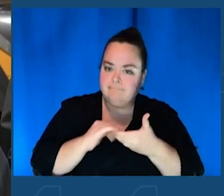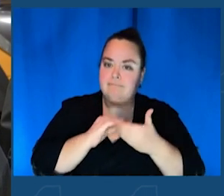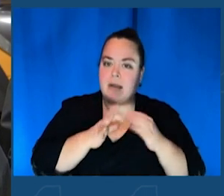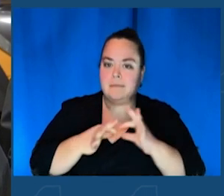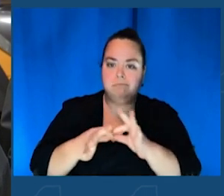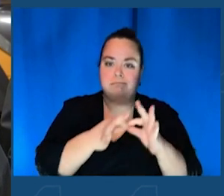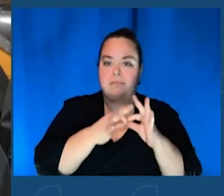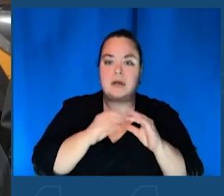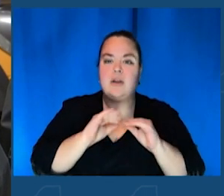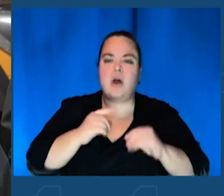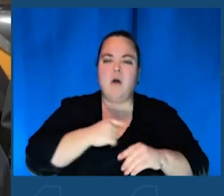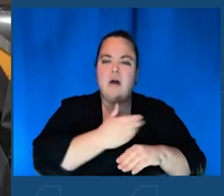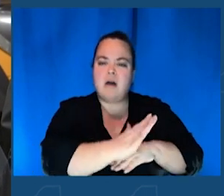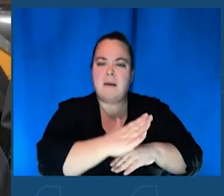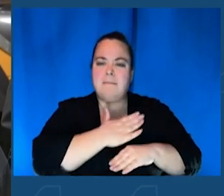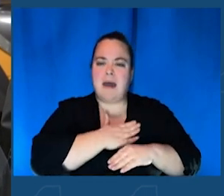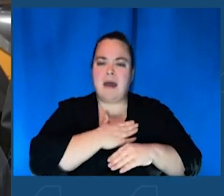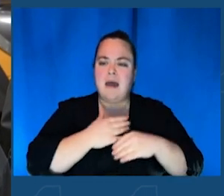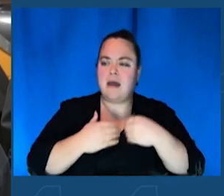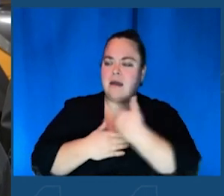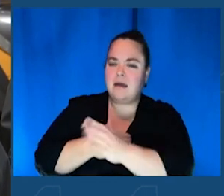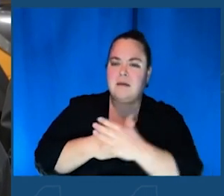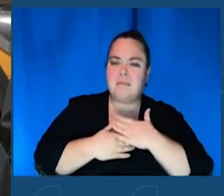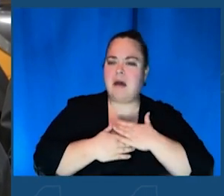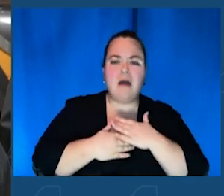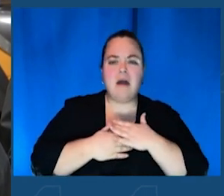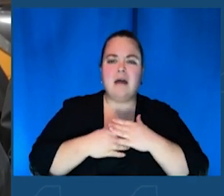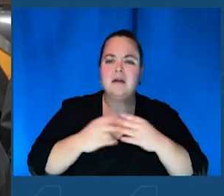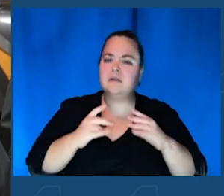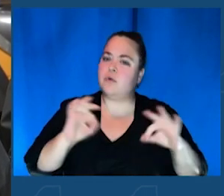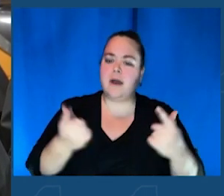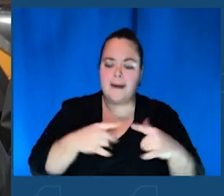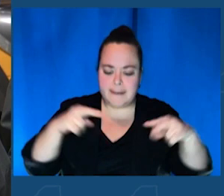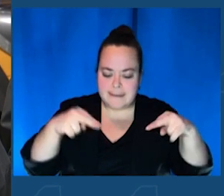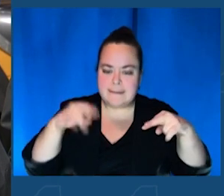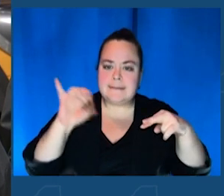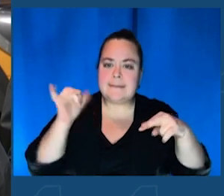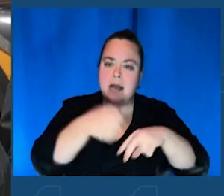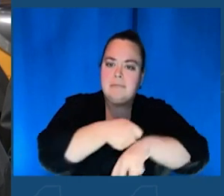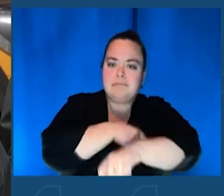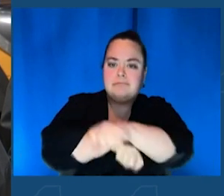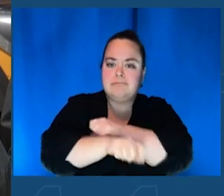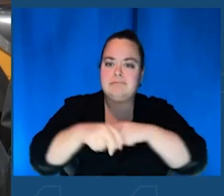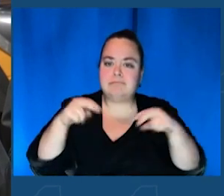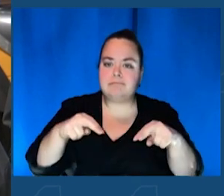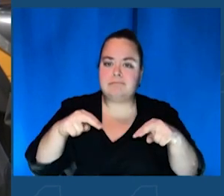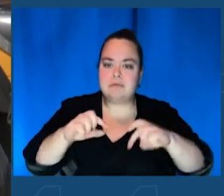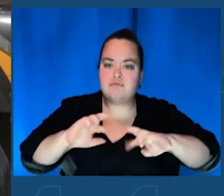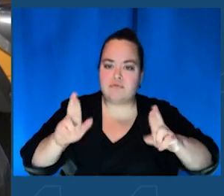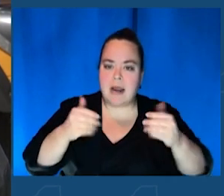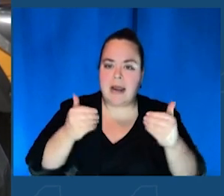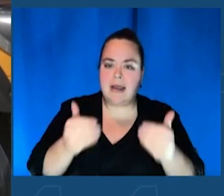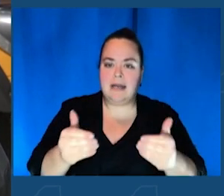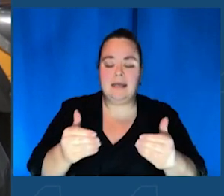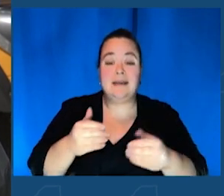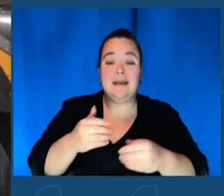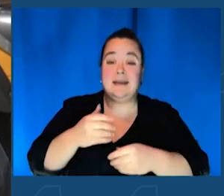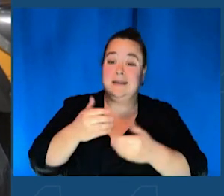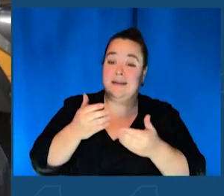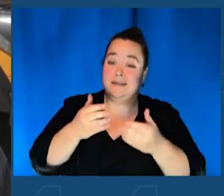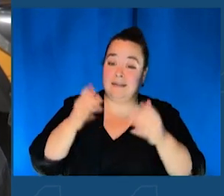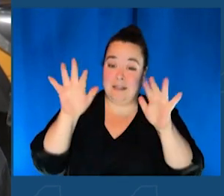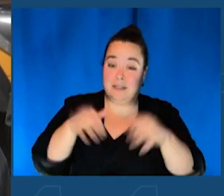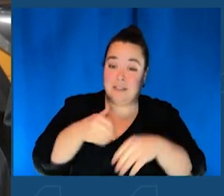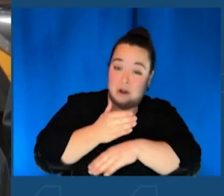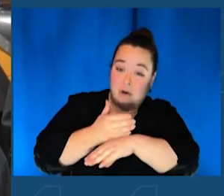battles. Everybody has rolled up their sleeves and literally put down their blades. The snowplows are helping everywhere, regardless of jurisdiction. I'm really